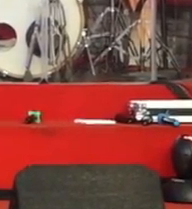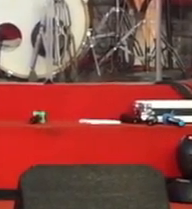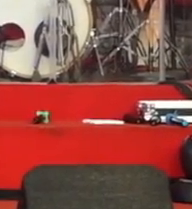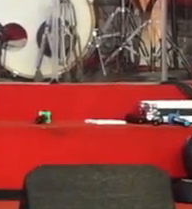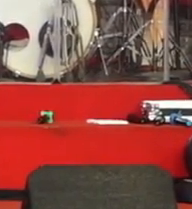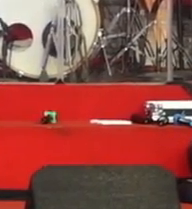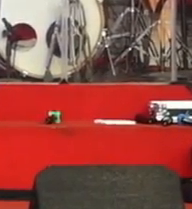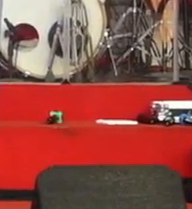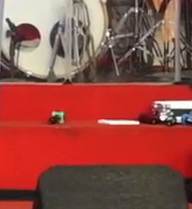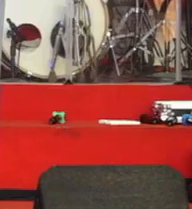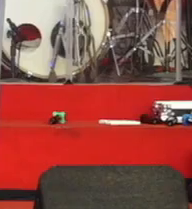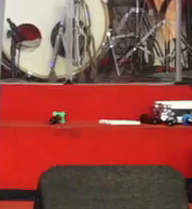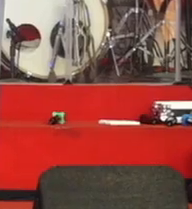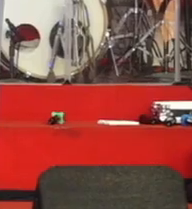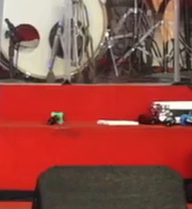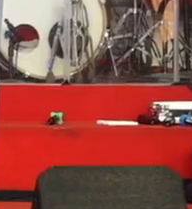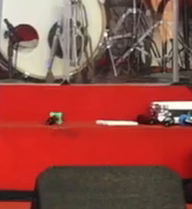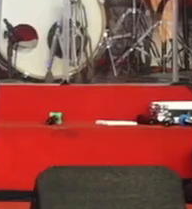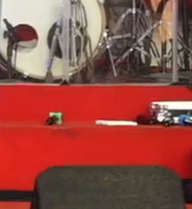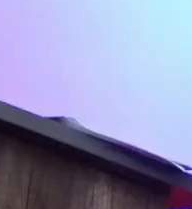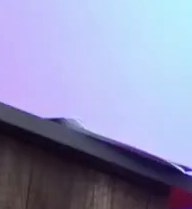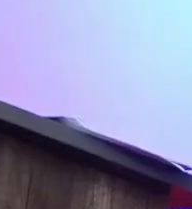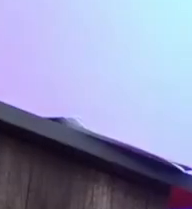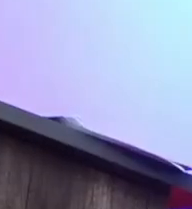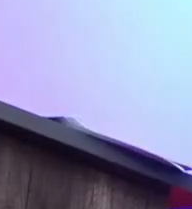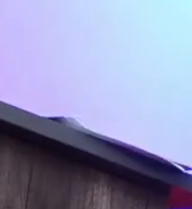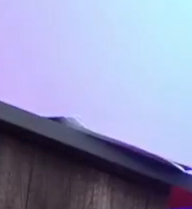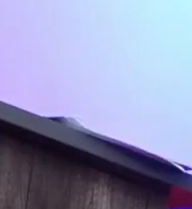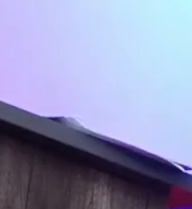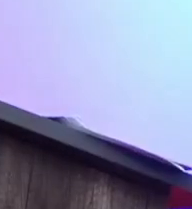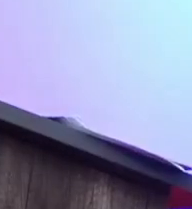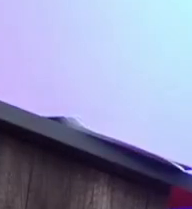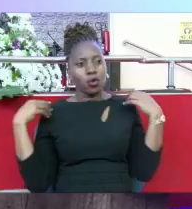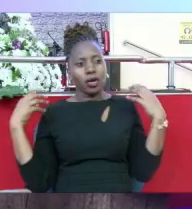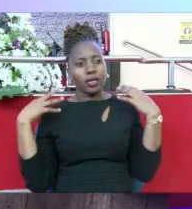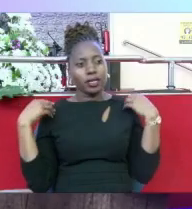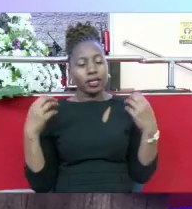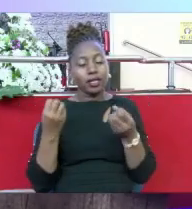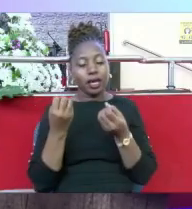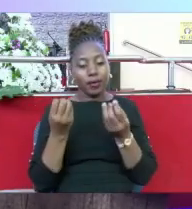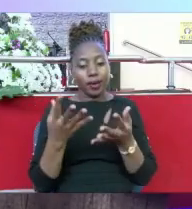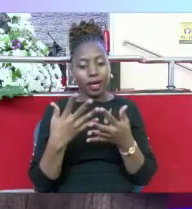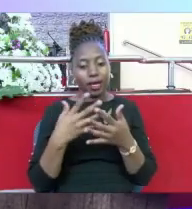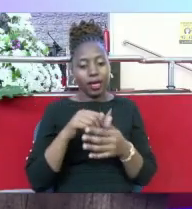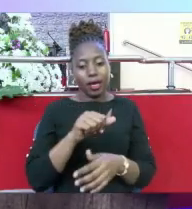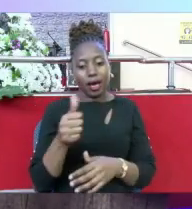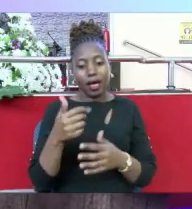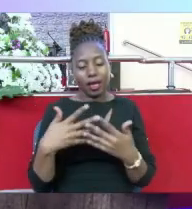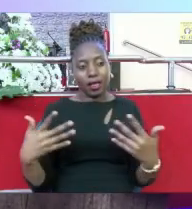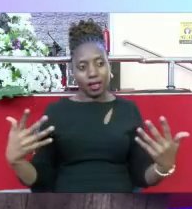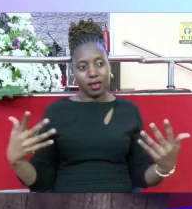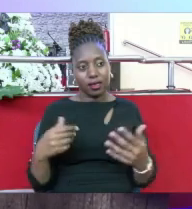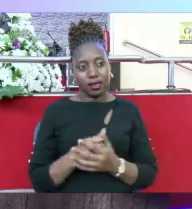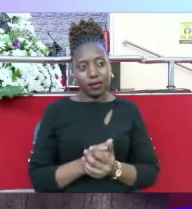we feed ourselves, how we exercise, and many other things.